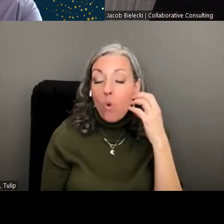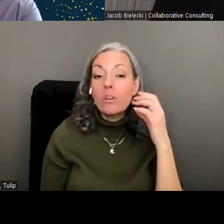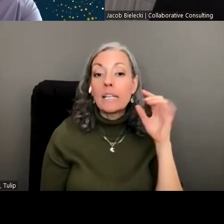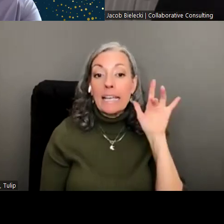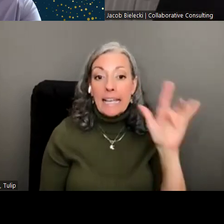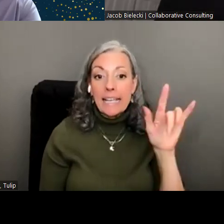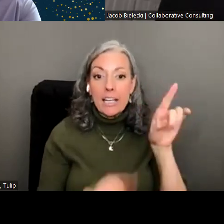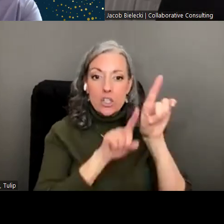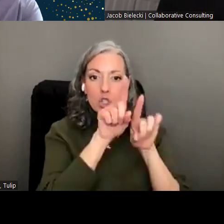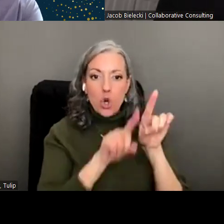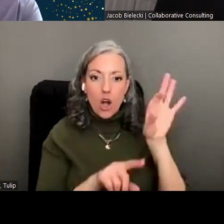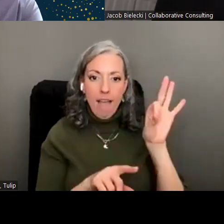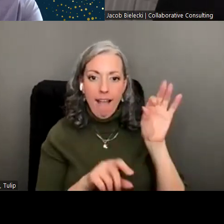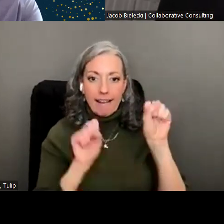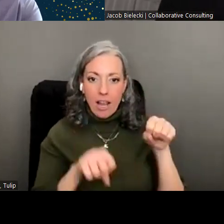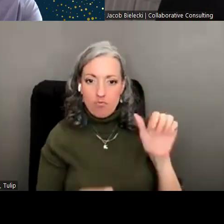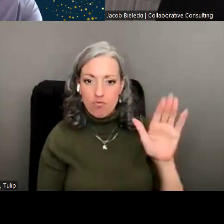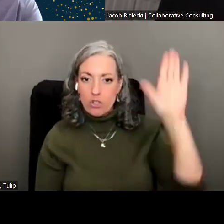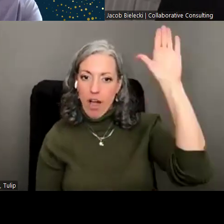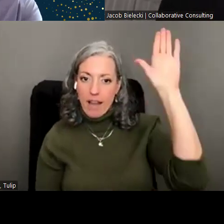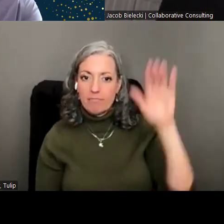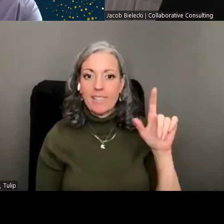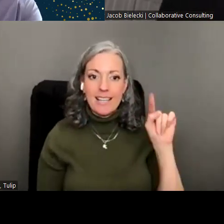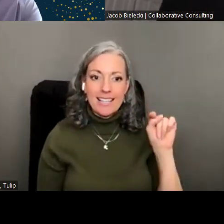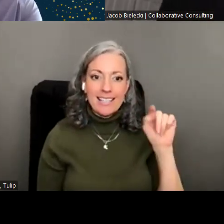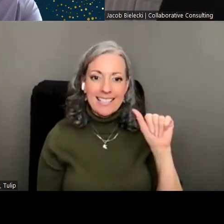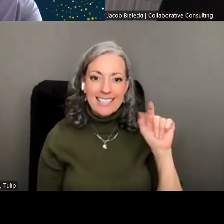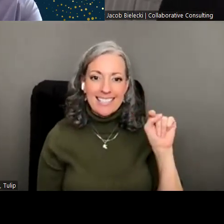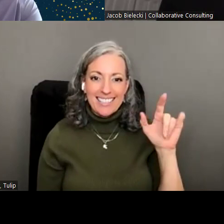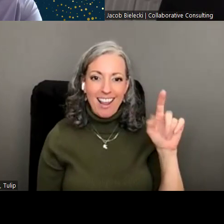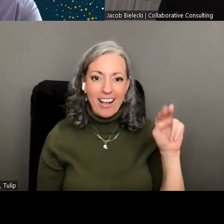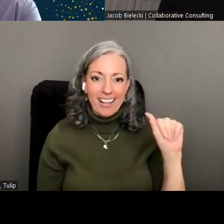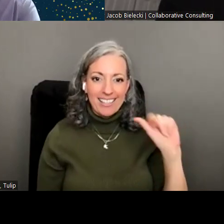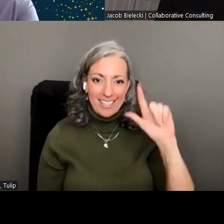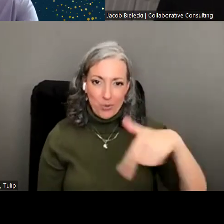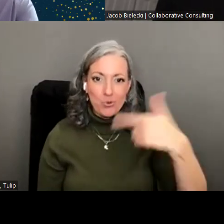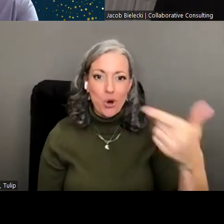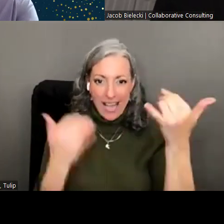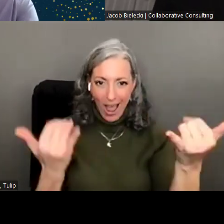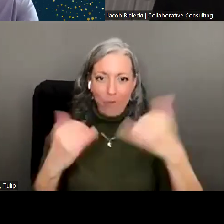raise your hand and we can get to you. All right, Tatiana, I'm going to open your line right now.